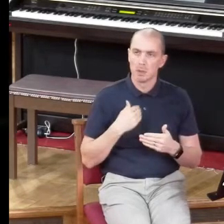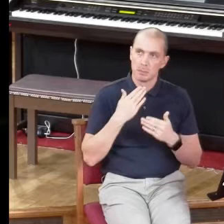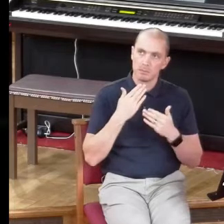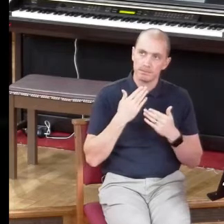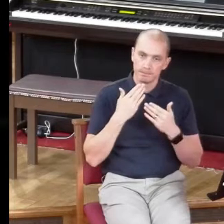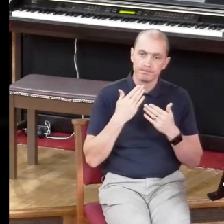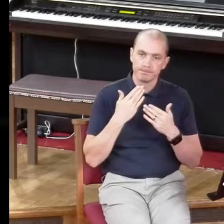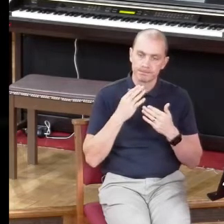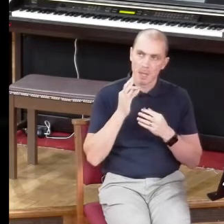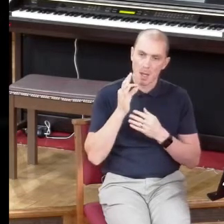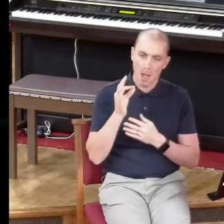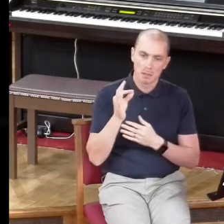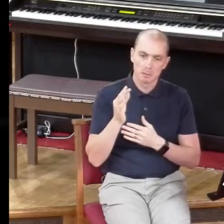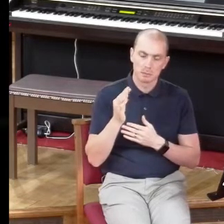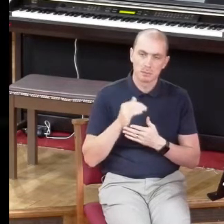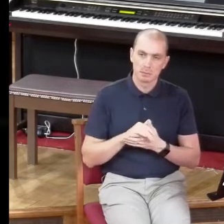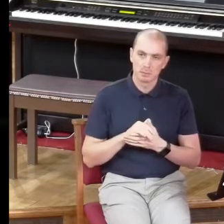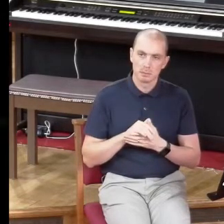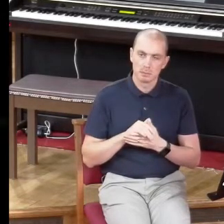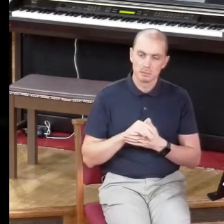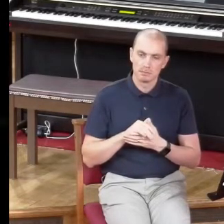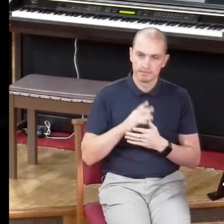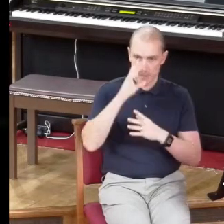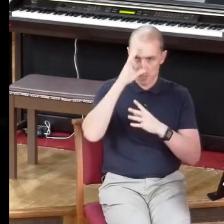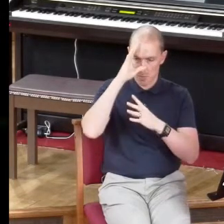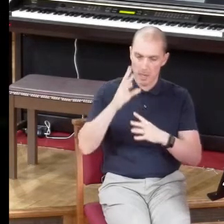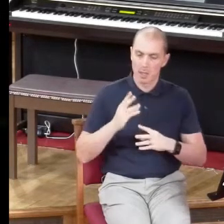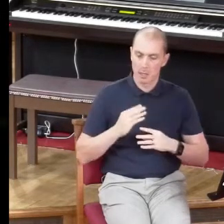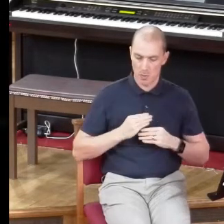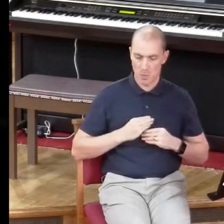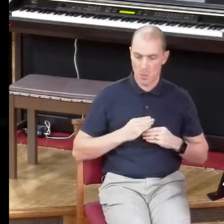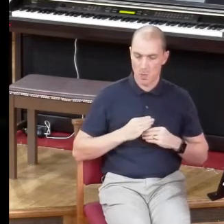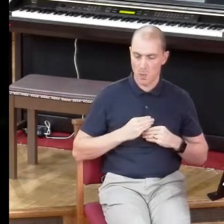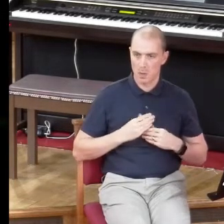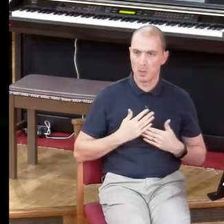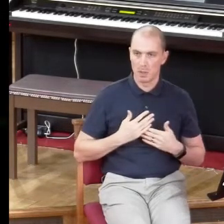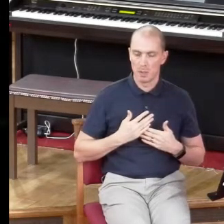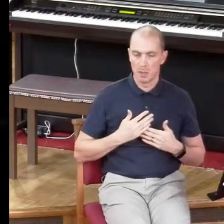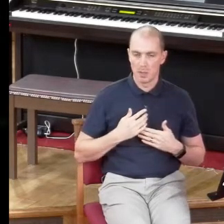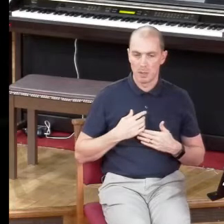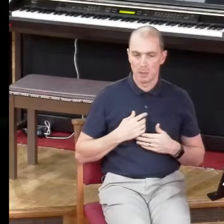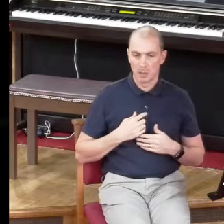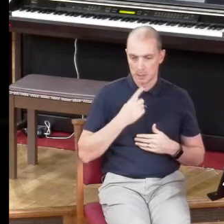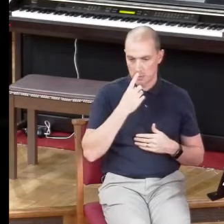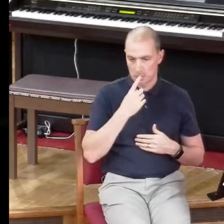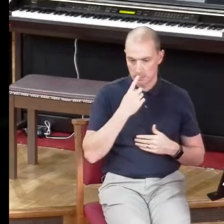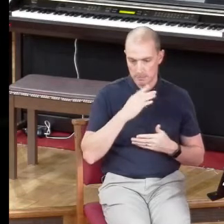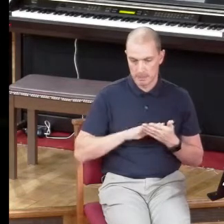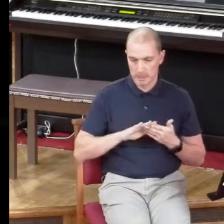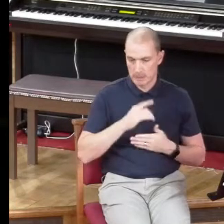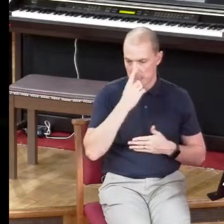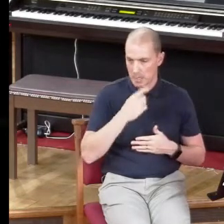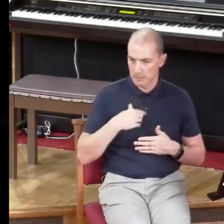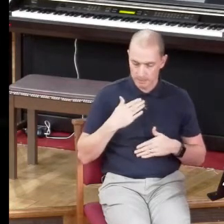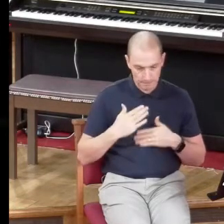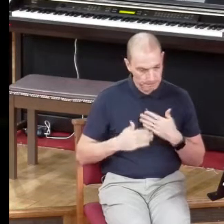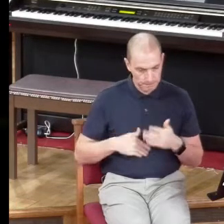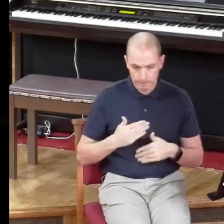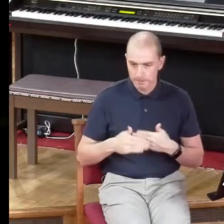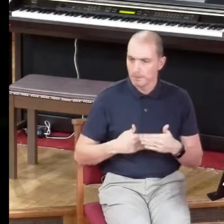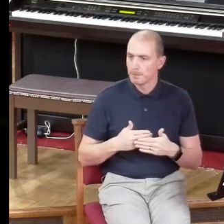would speak to our hearts, that you'd open your word and by your Spirit speak to us, so that we might